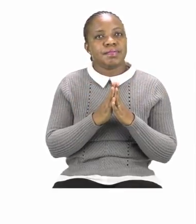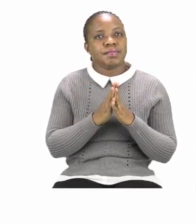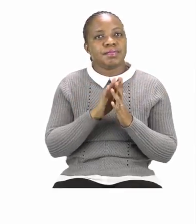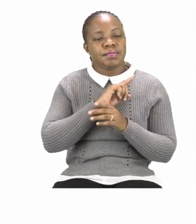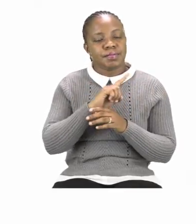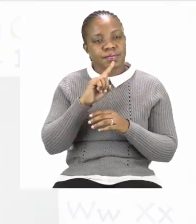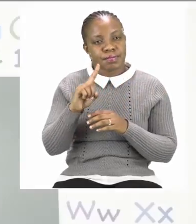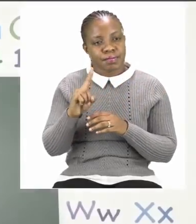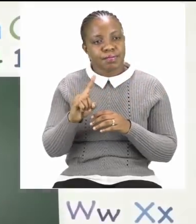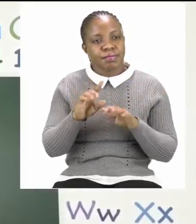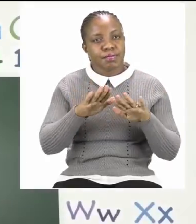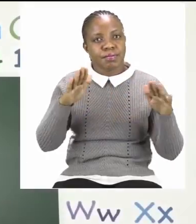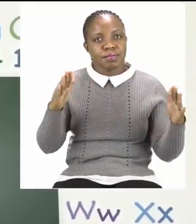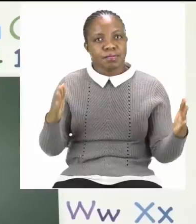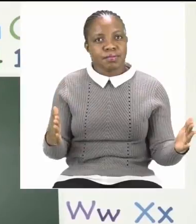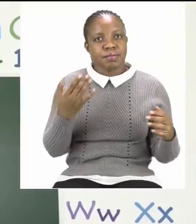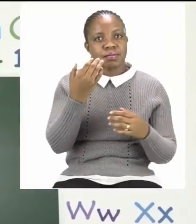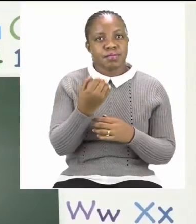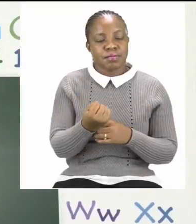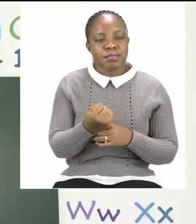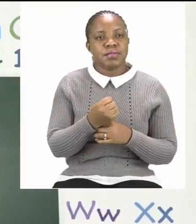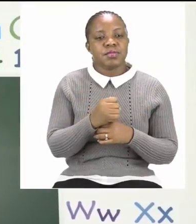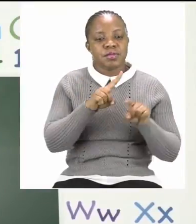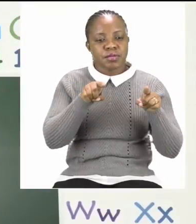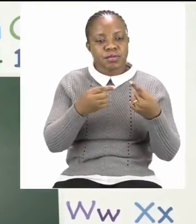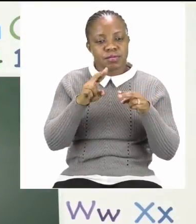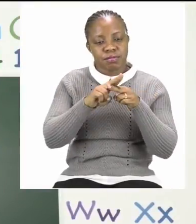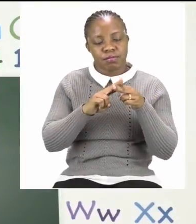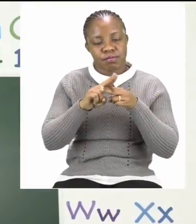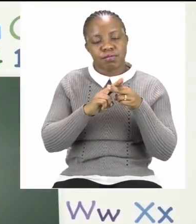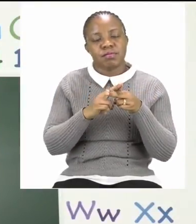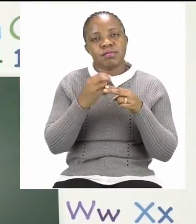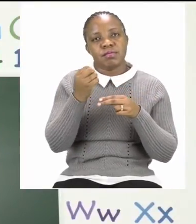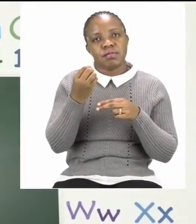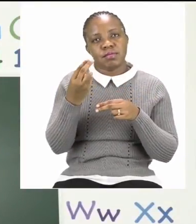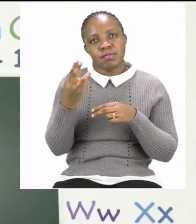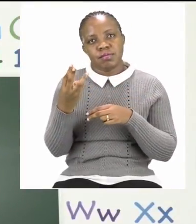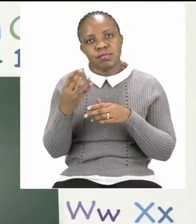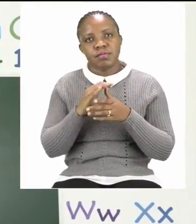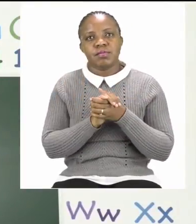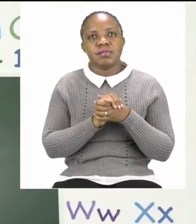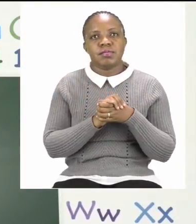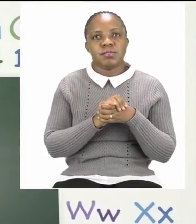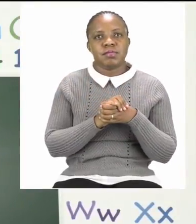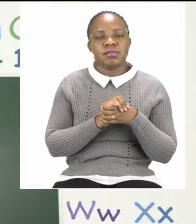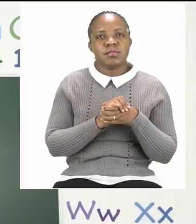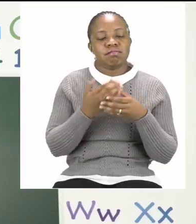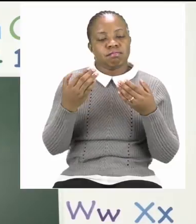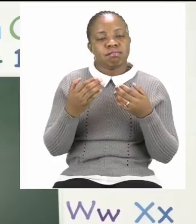table, I have my counters. Now my counters are going to help us count